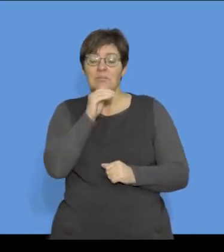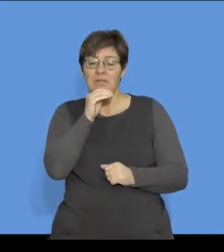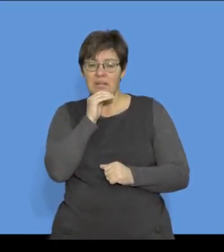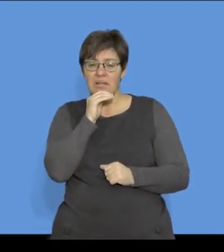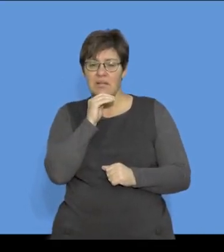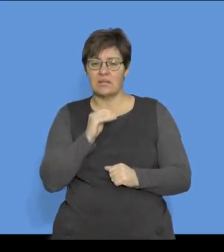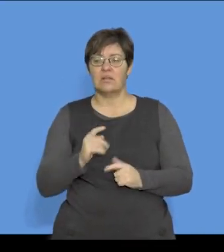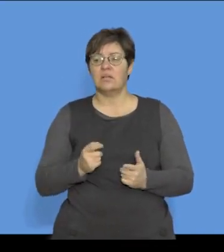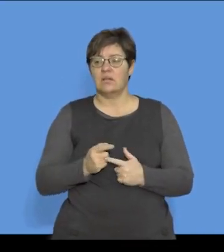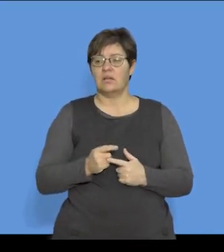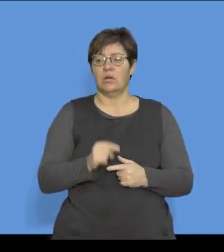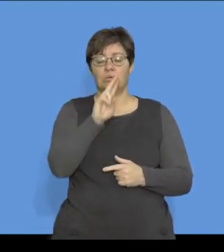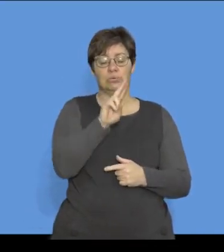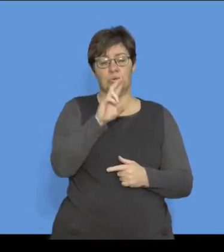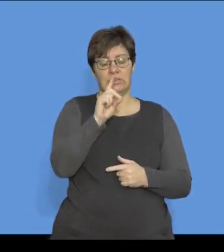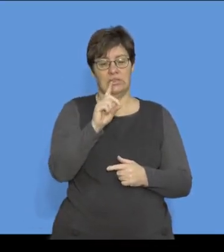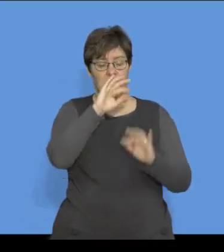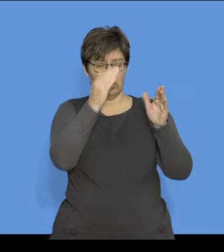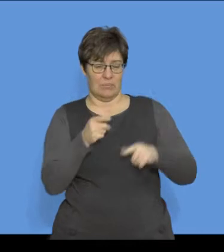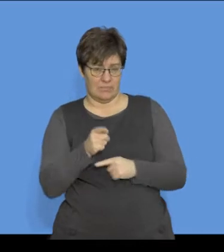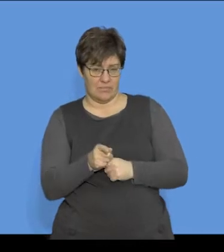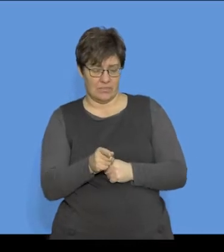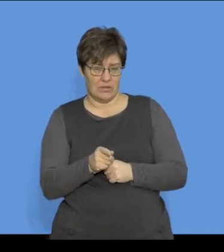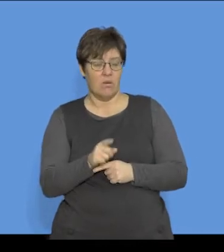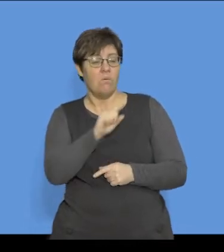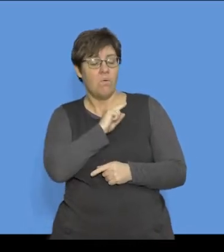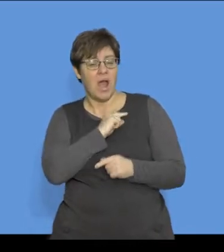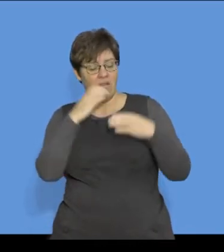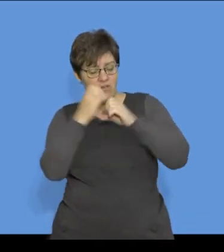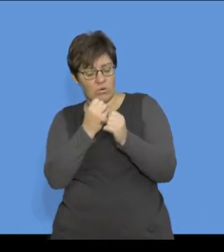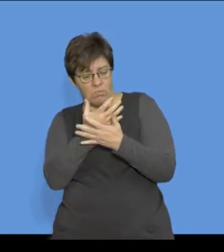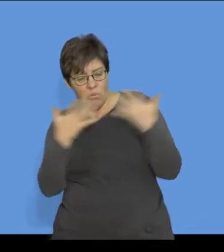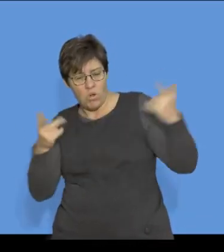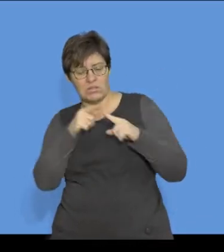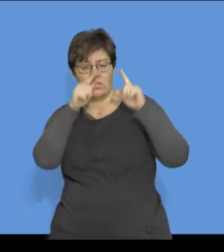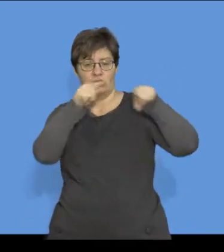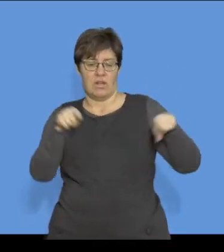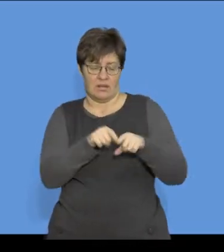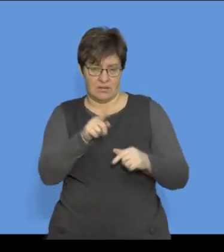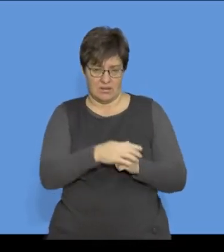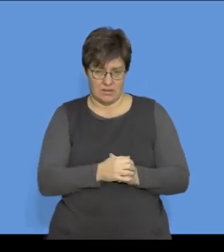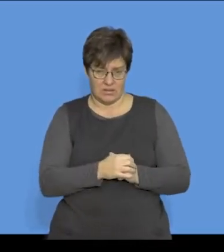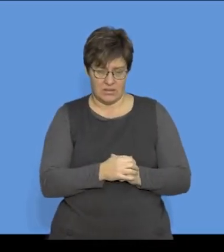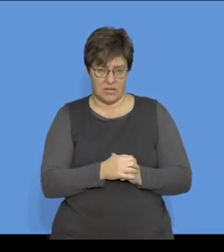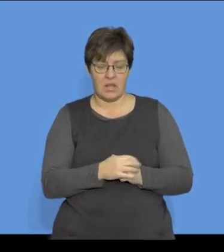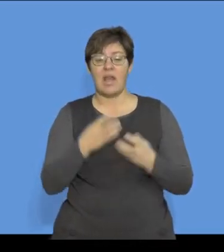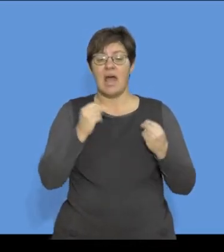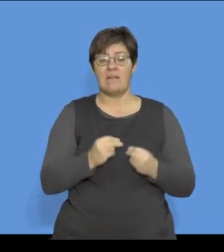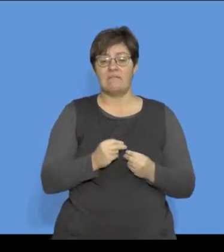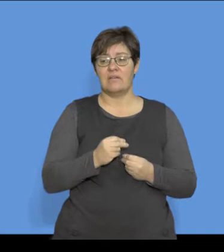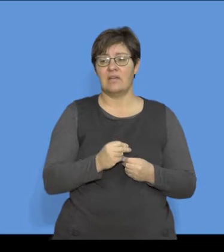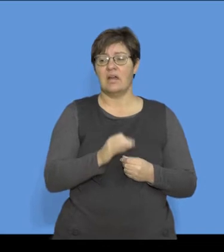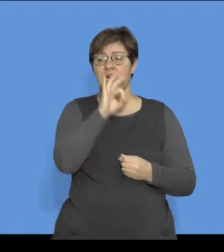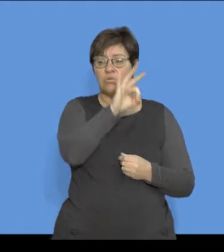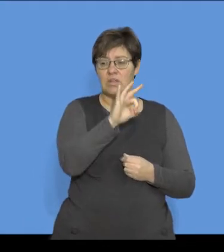closed 2D shape, because remember I said we are mainly focusing on triangles here. It has what we call 3